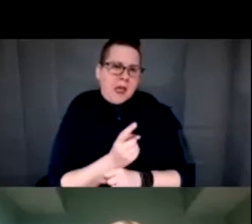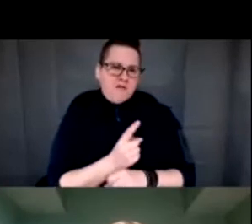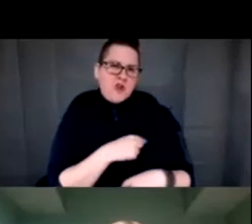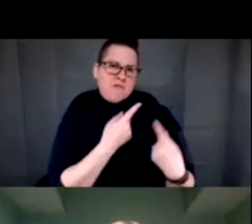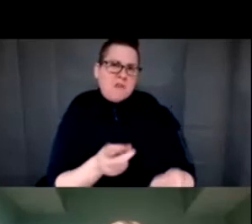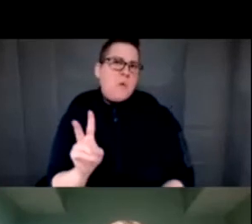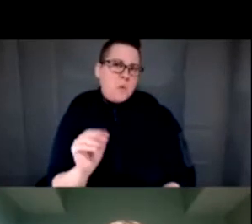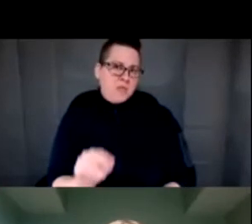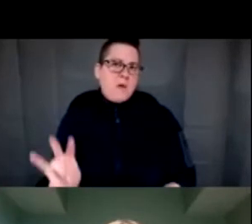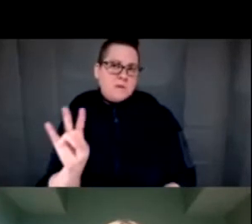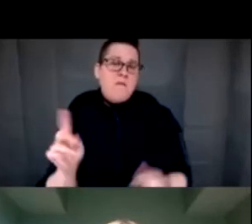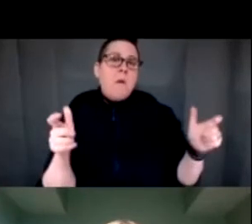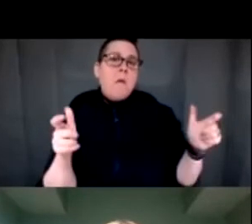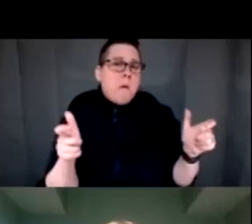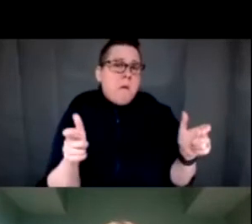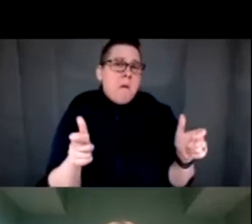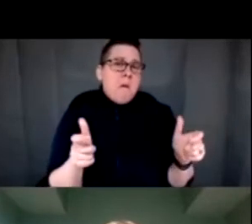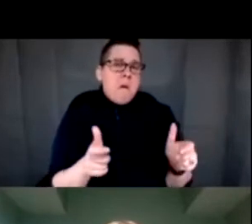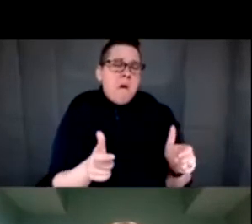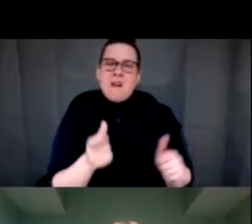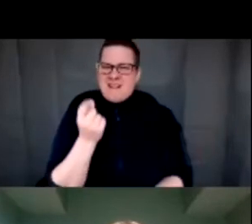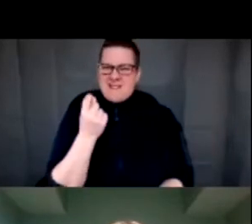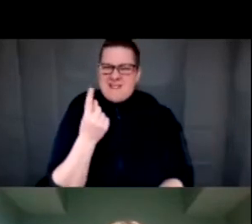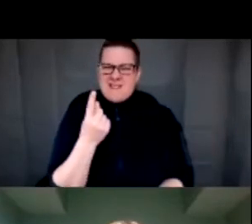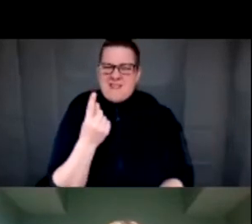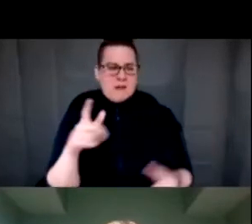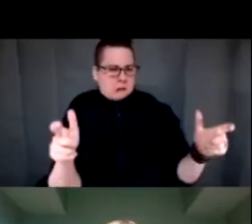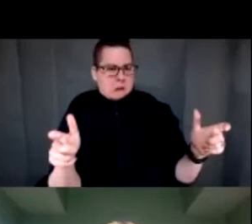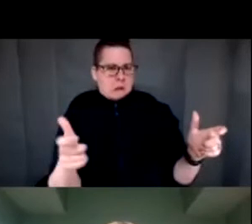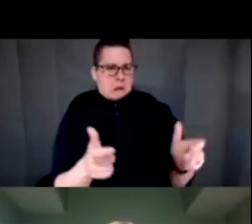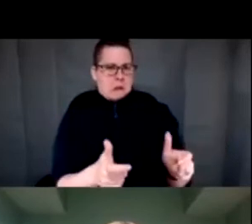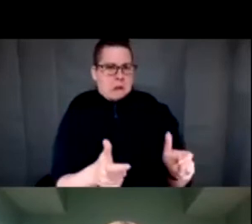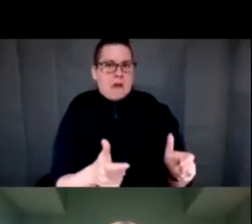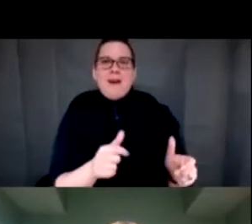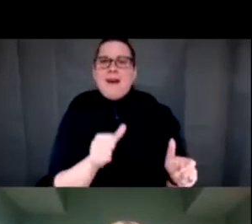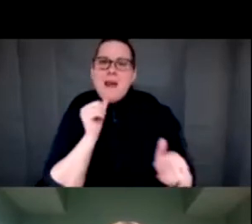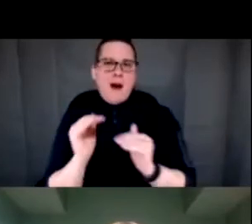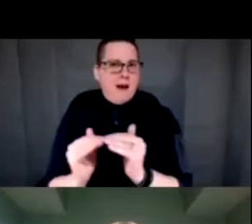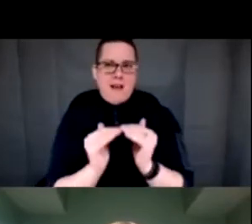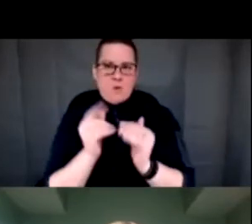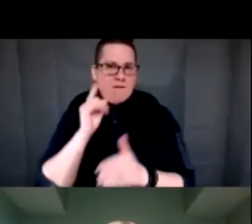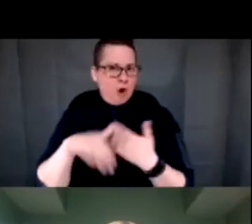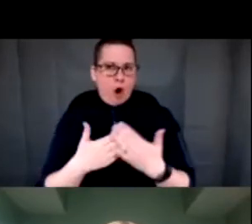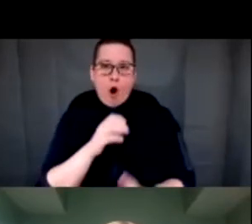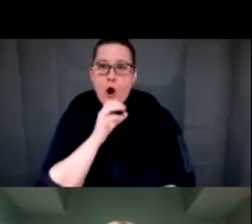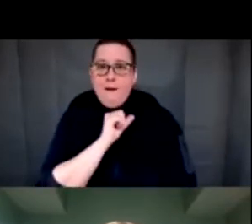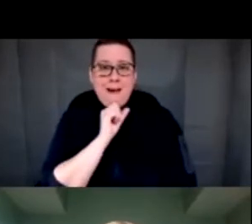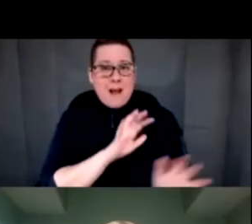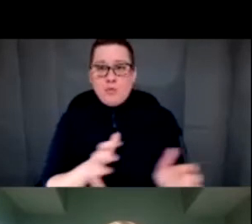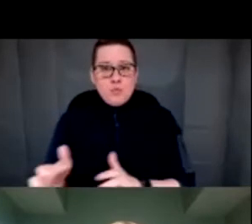since 2007, that reduction hasn't occurred equally across all age segments.